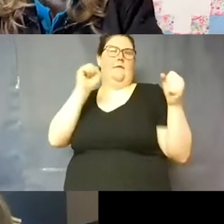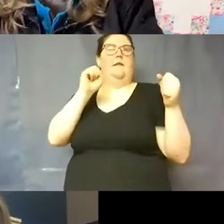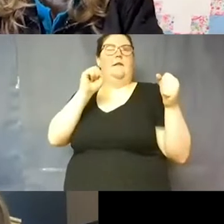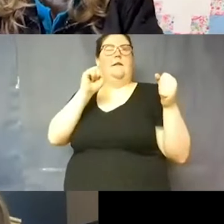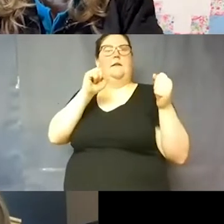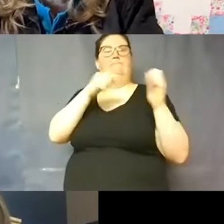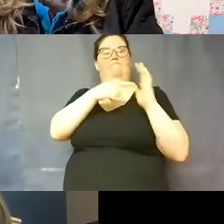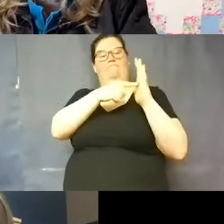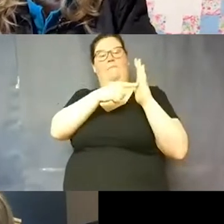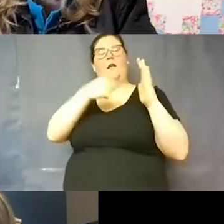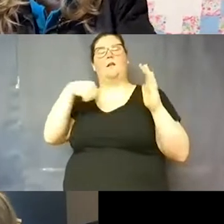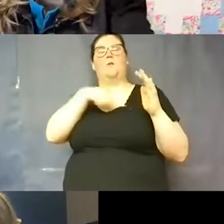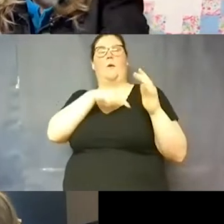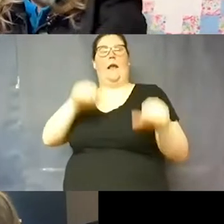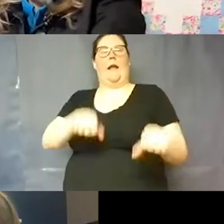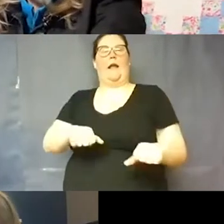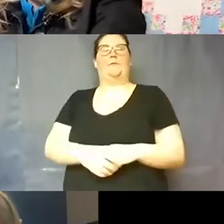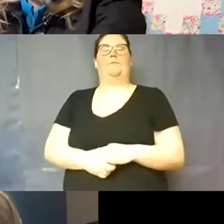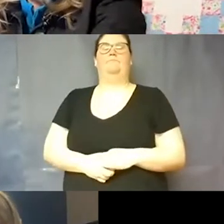Thank you.